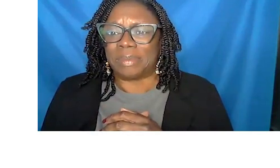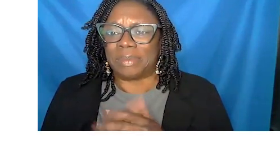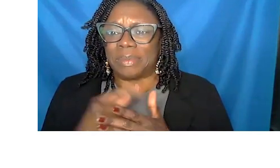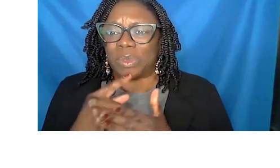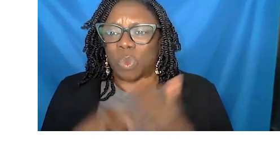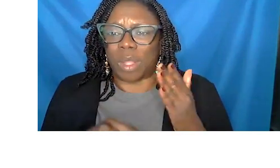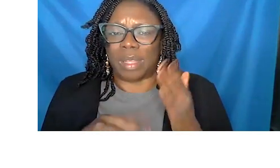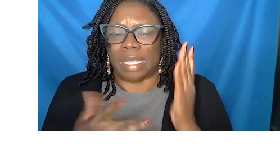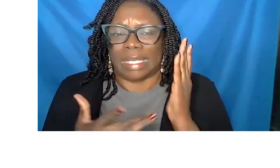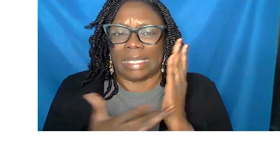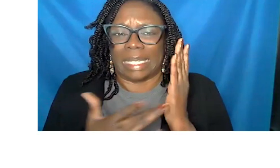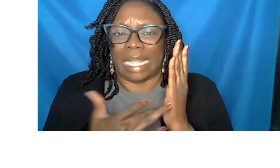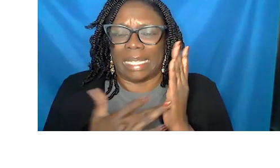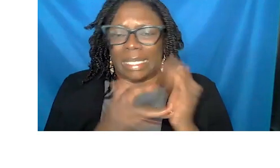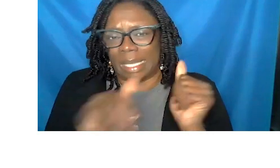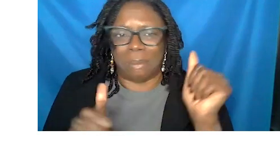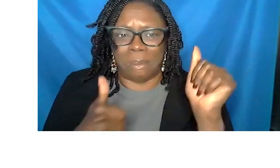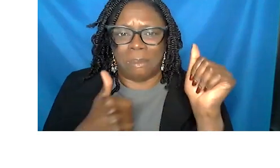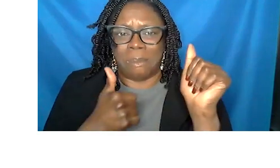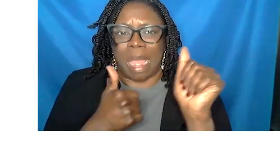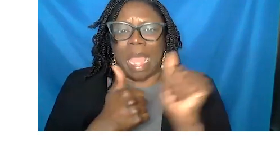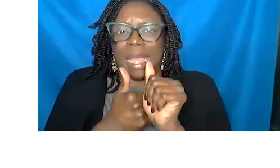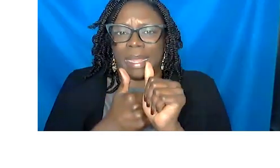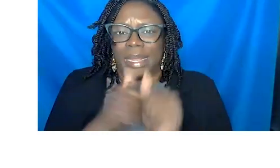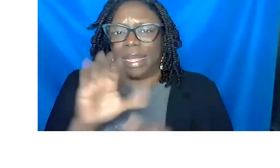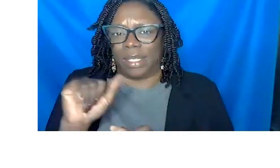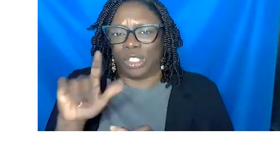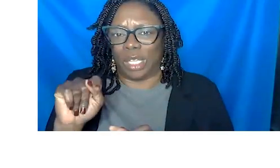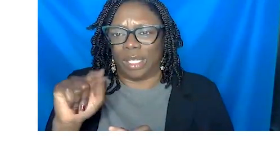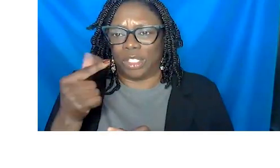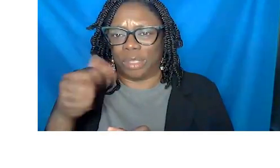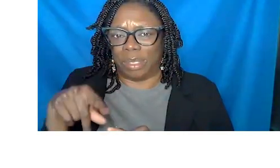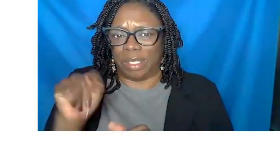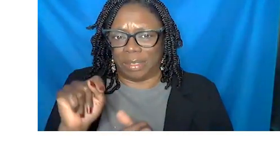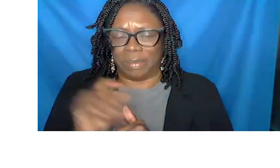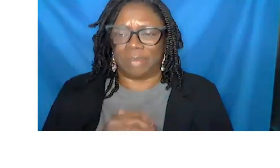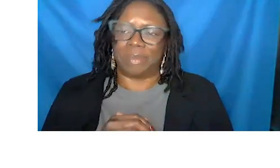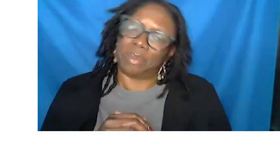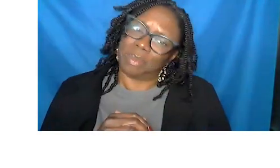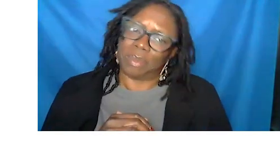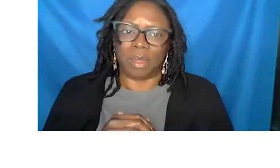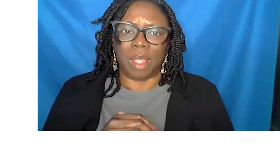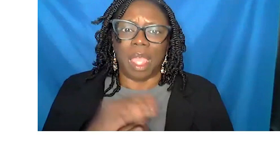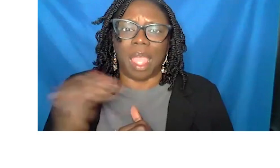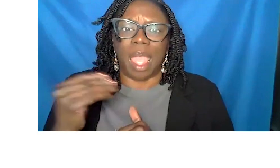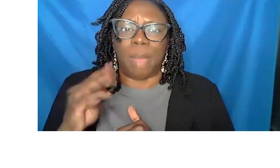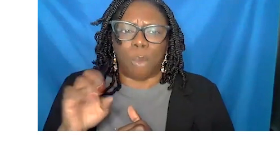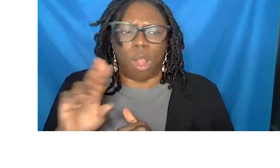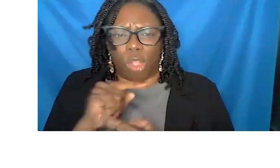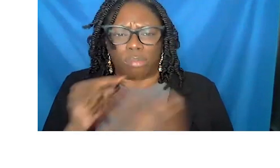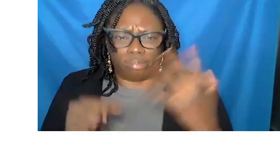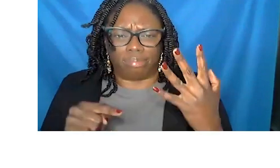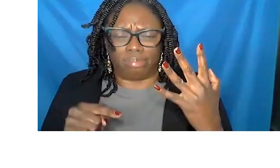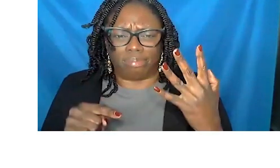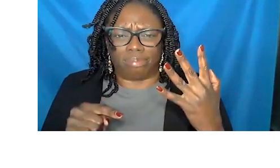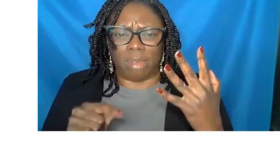the technology is that's behind ChatGPT and Bard and some of these other